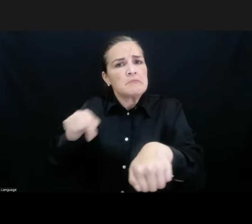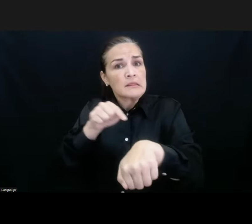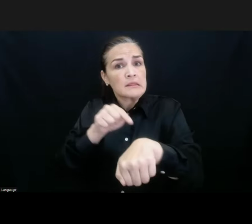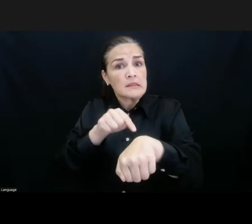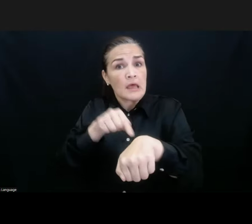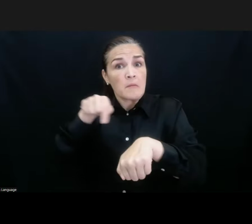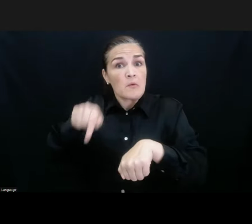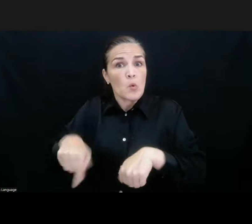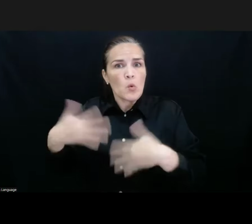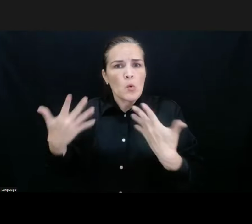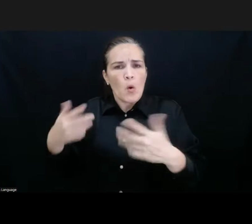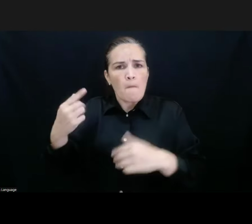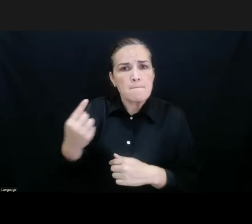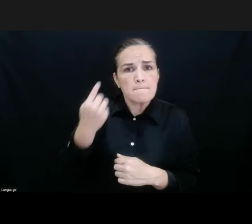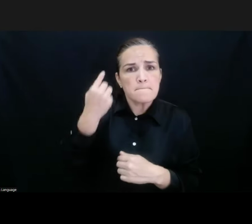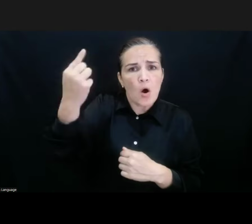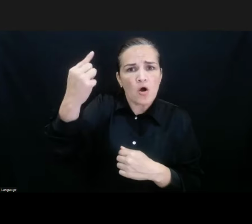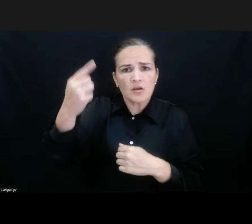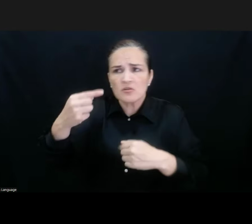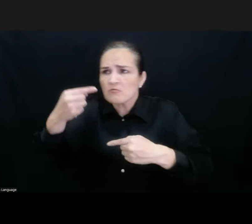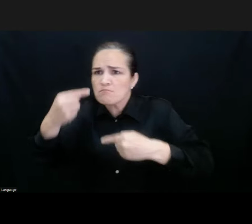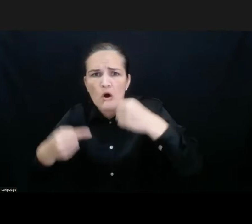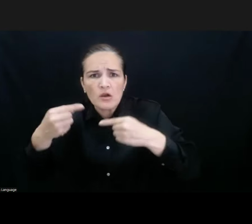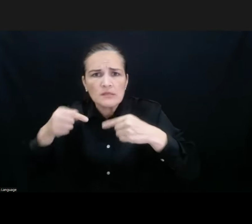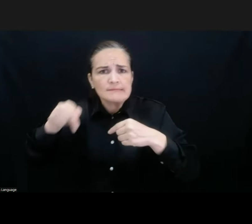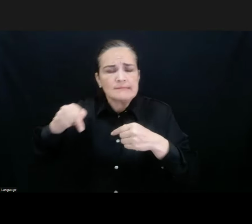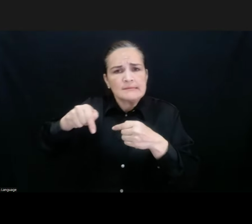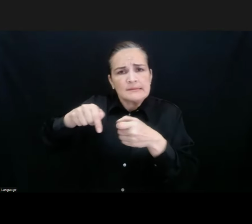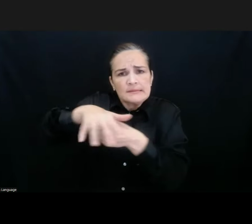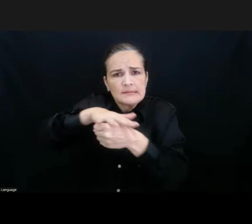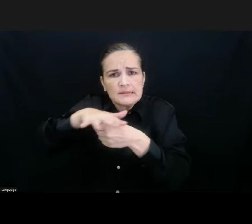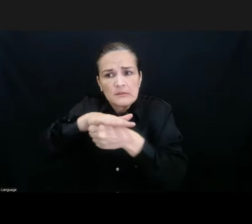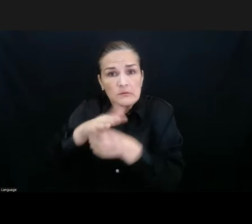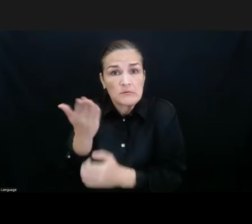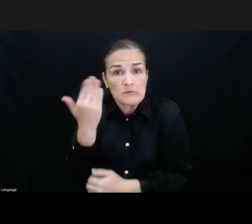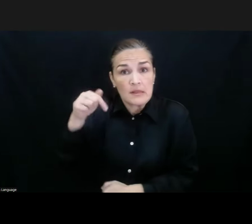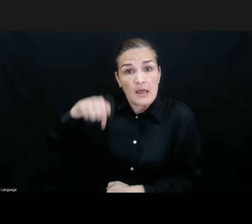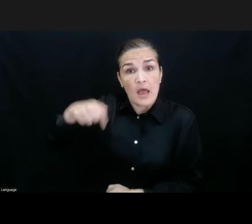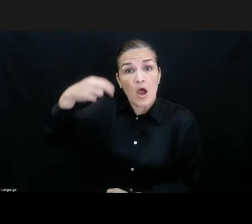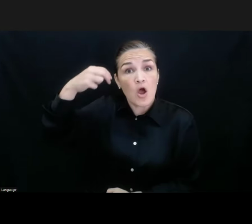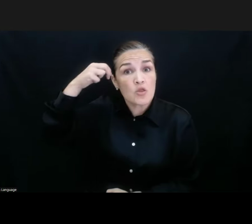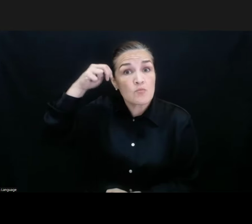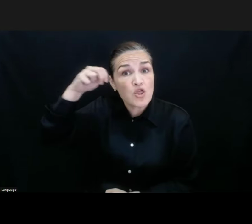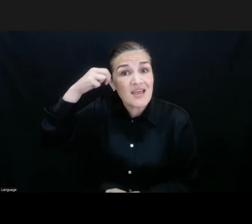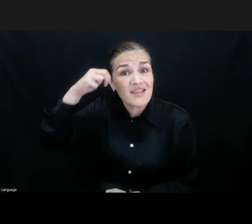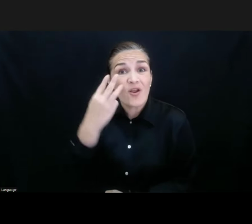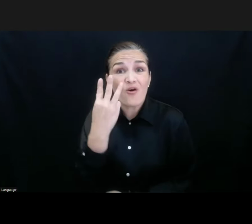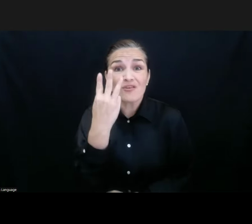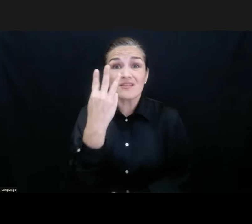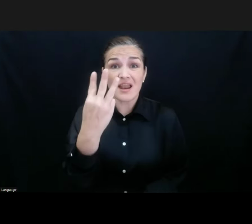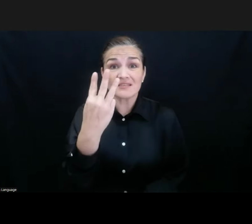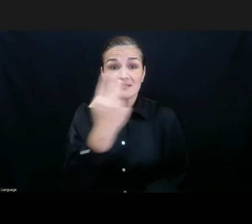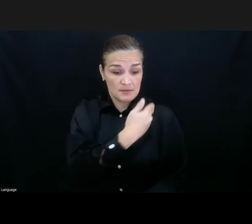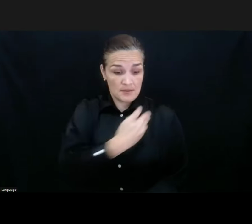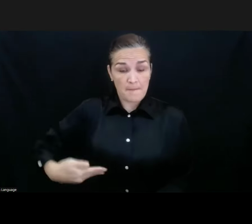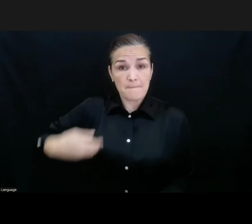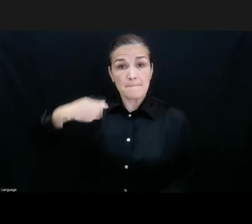Montenegro, marked by three government changes, shifting priorities, and institutional